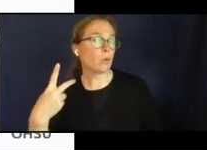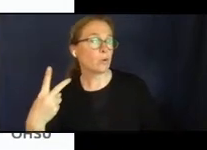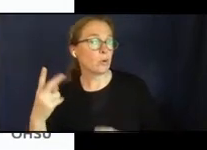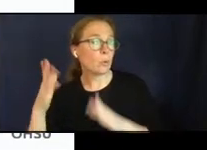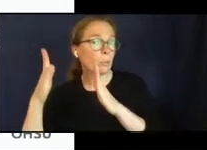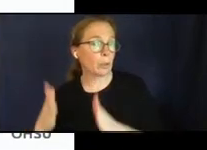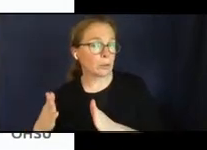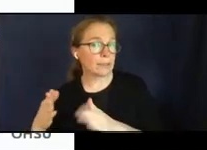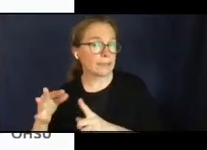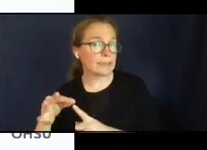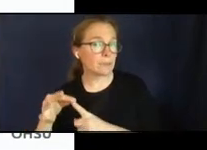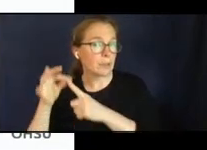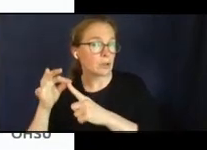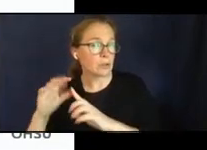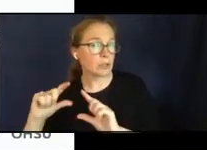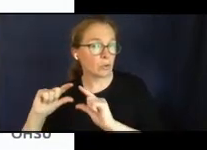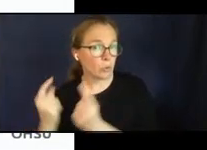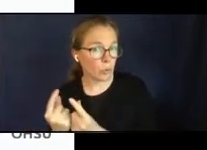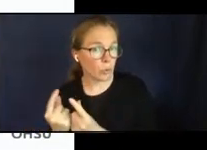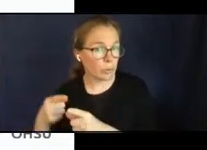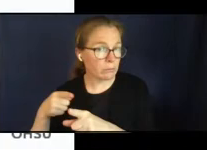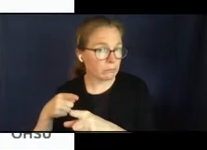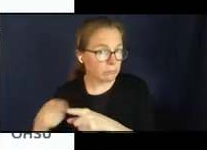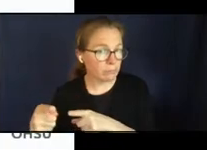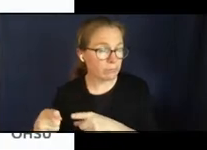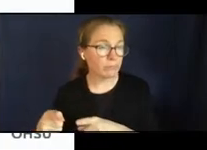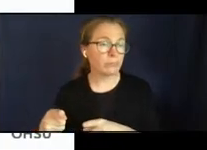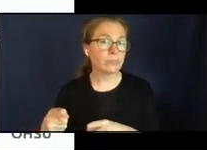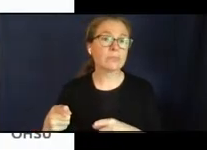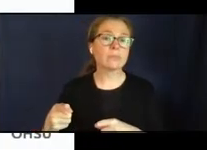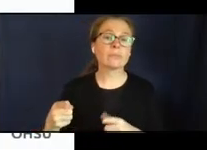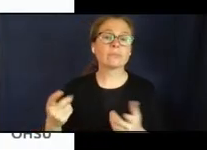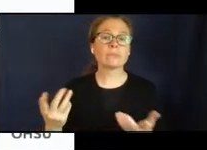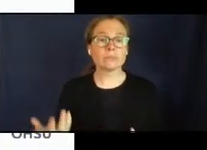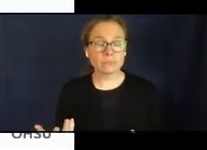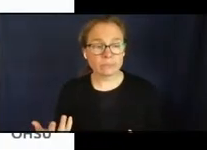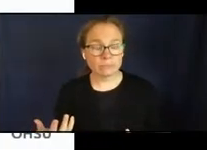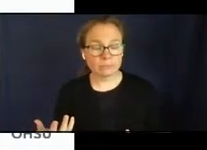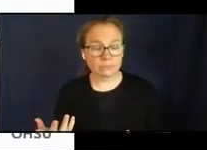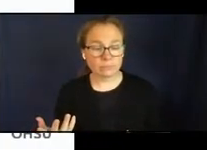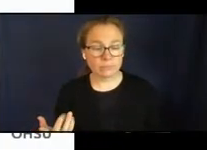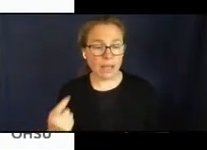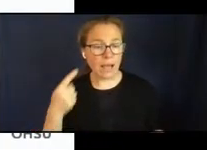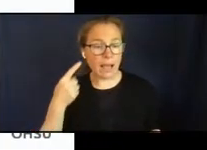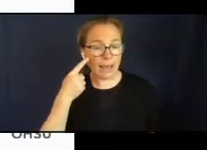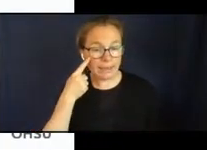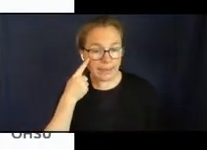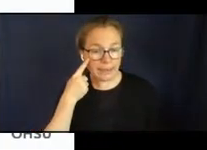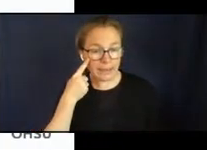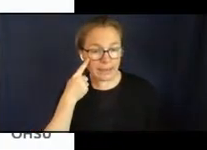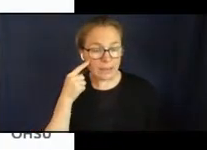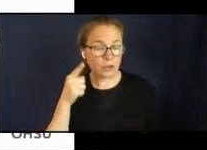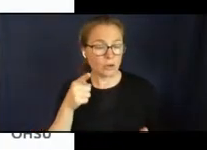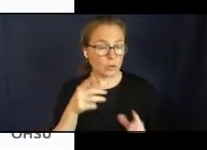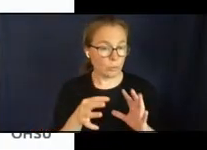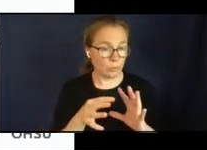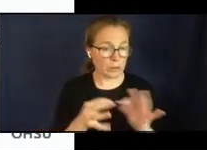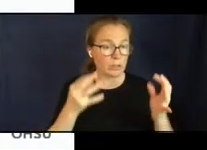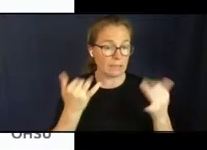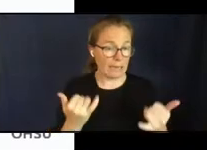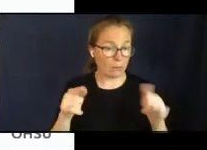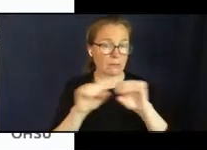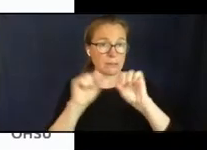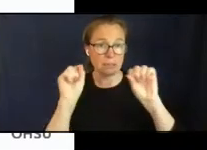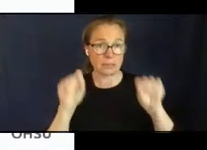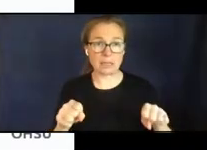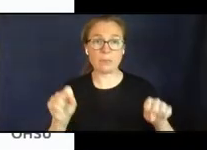group. I'd like to say that we are certainly leaning in on all that. I think it is great, as Lawrence mentioned, that we now have a system that will allow us to look at